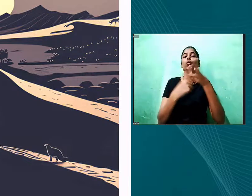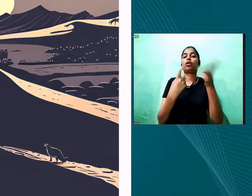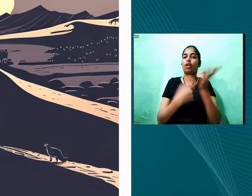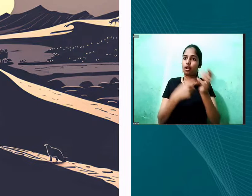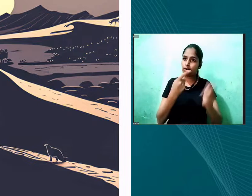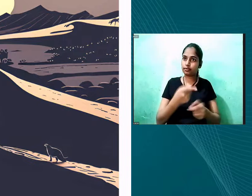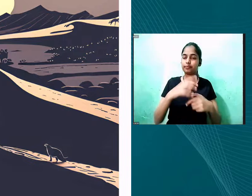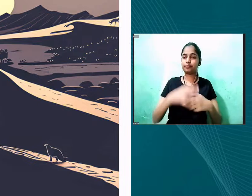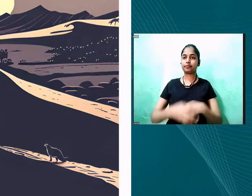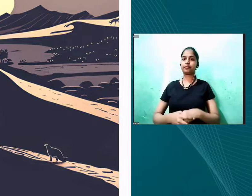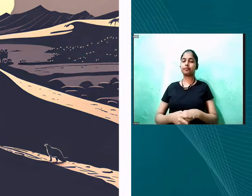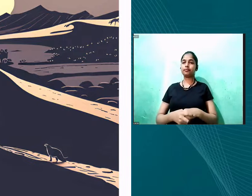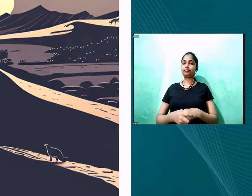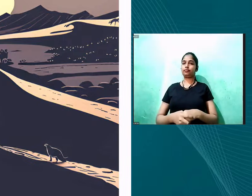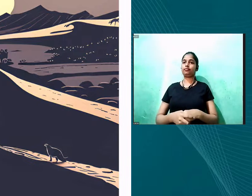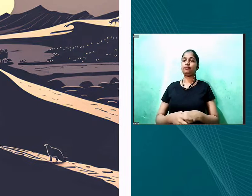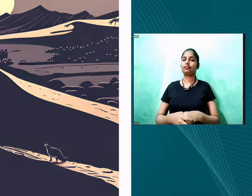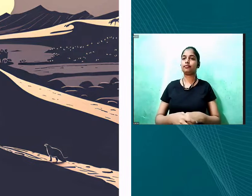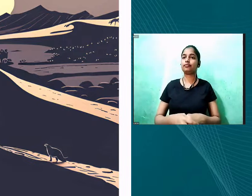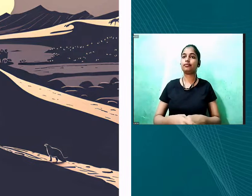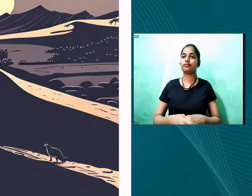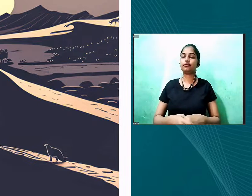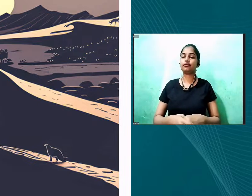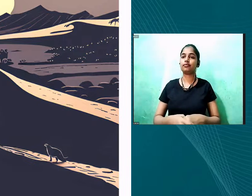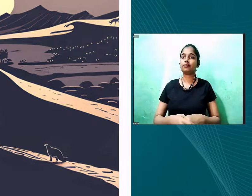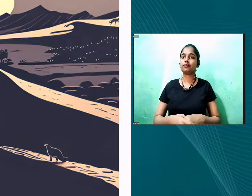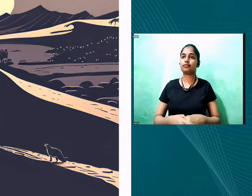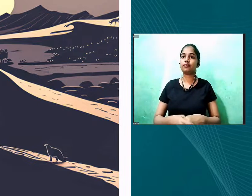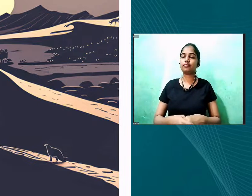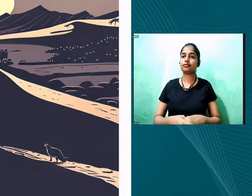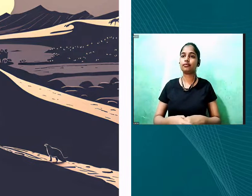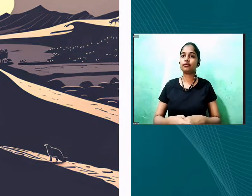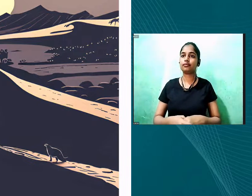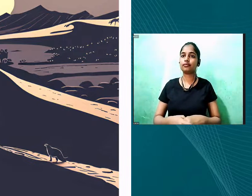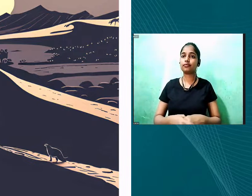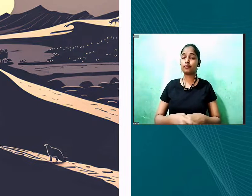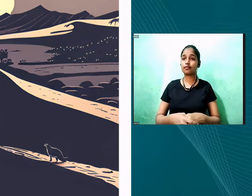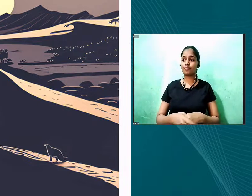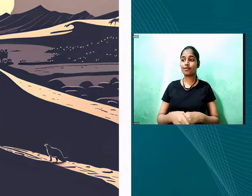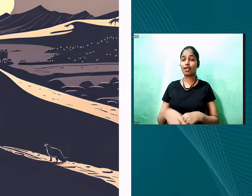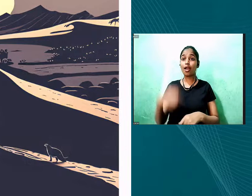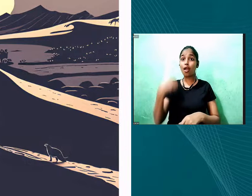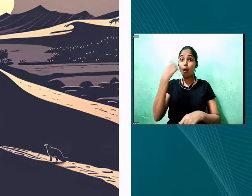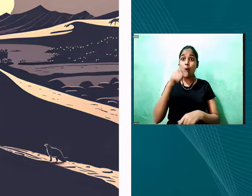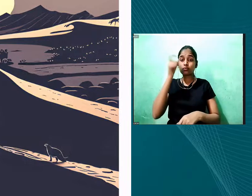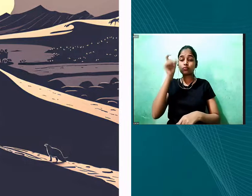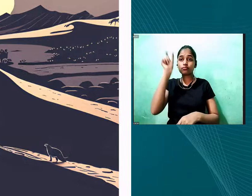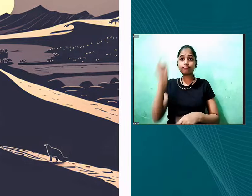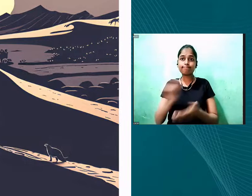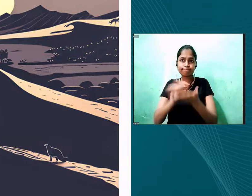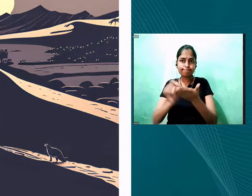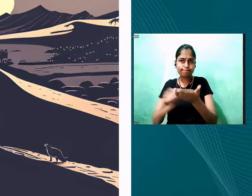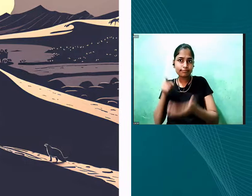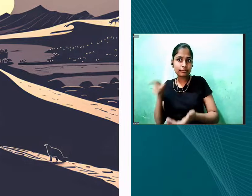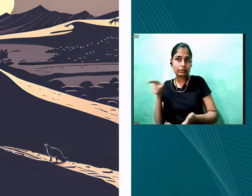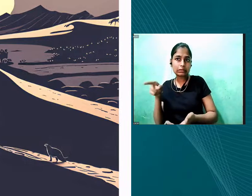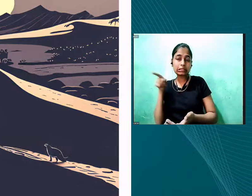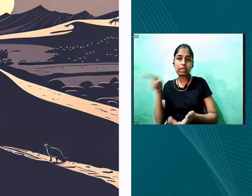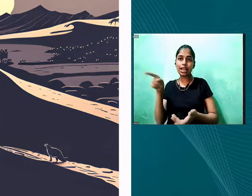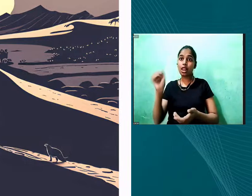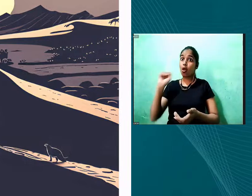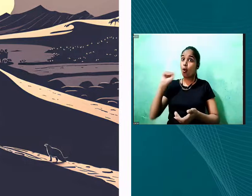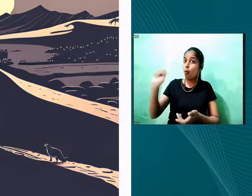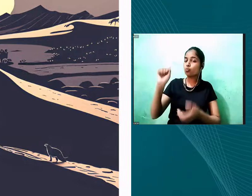a pet. So his friend gifted him an otter to keep as a pet. Okay, ma'am.